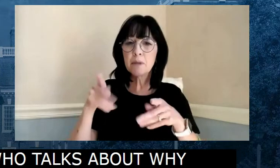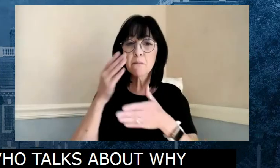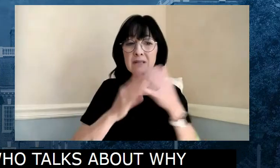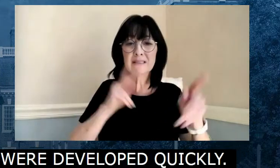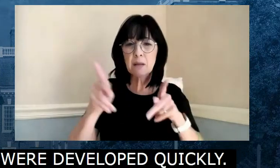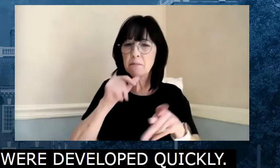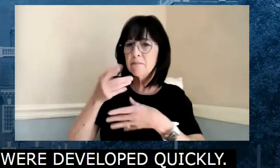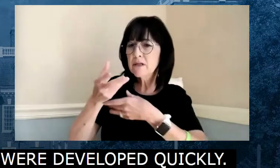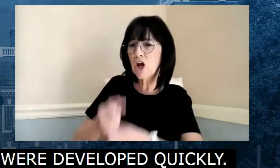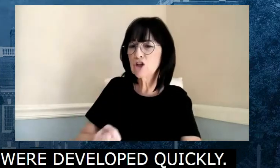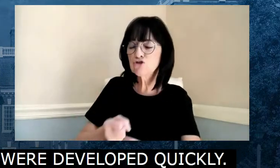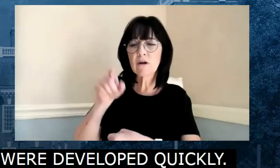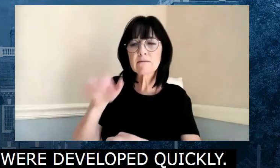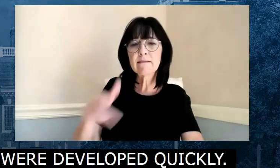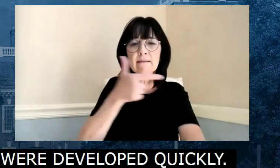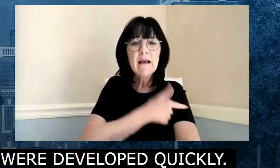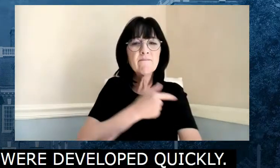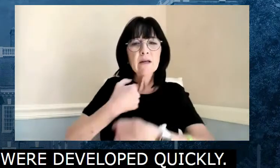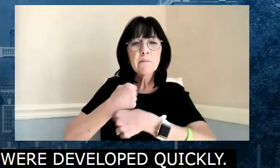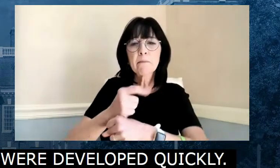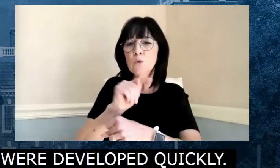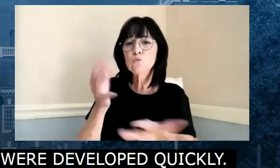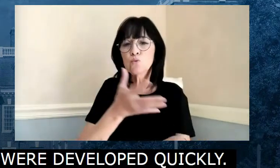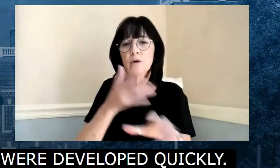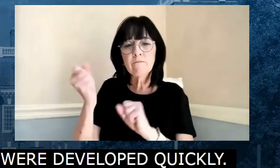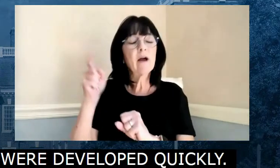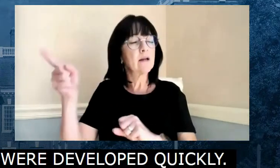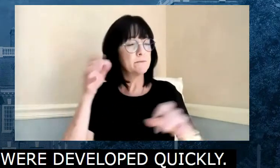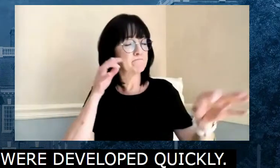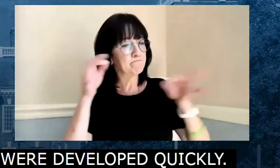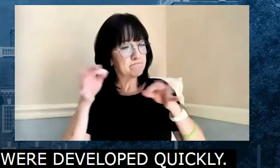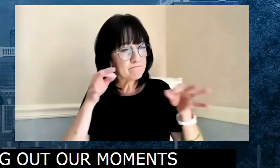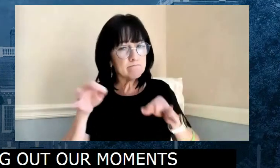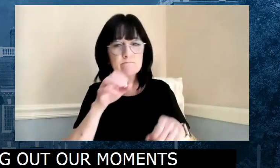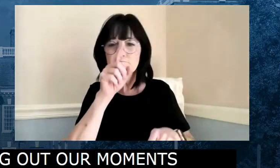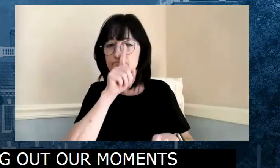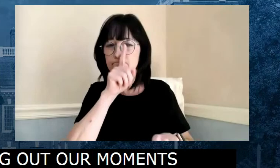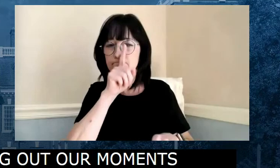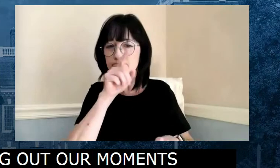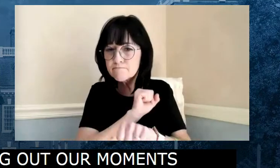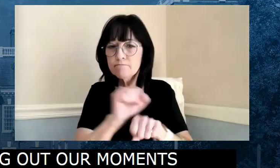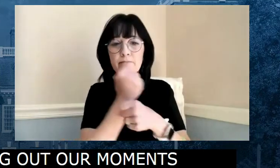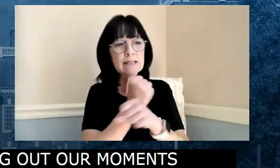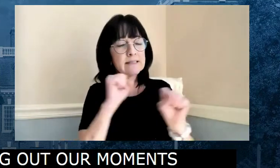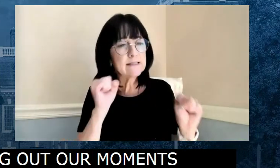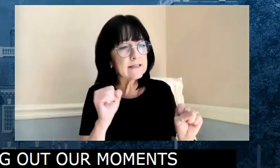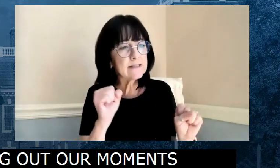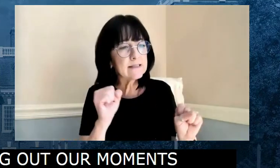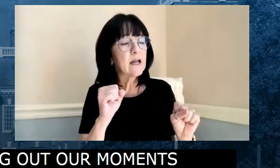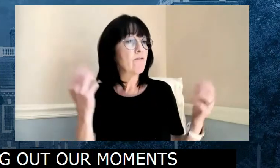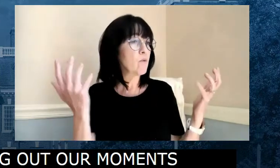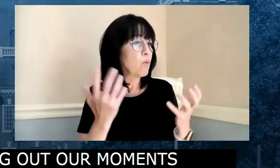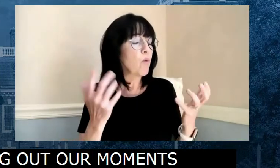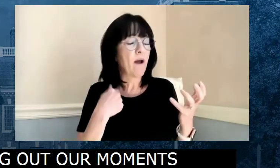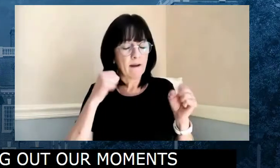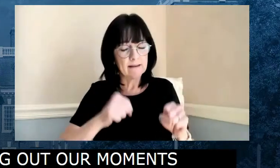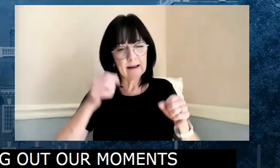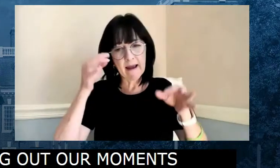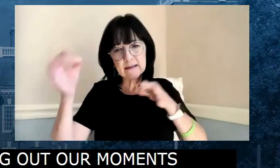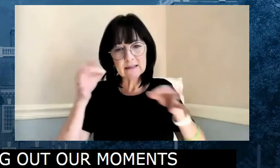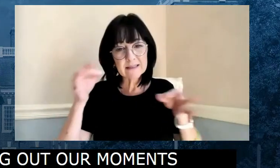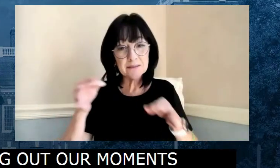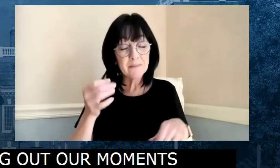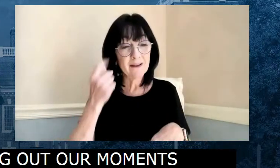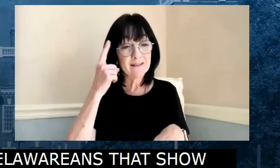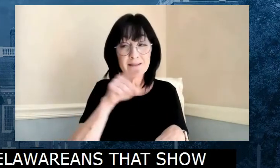our Moments campaign. These ads feature real Delawareans who show examples of what we can get back to doing and